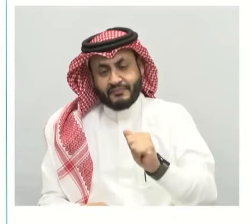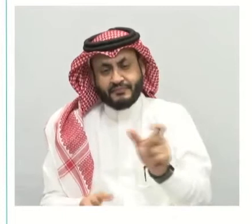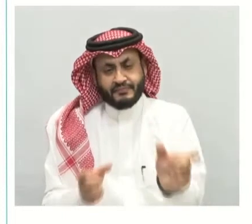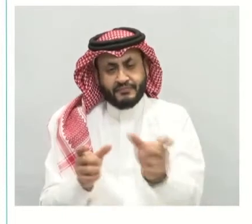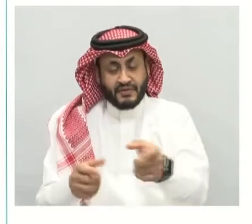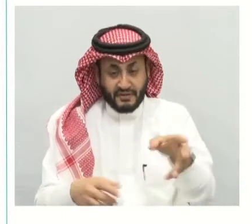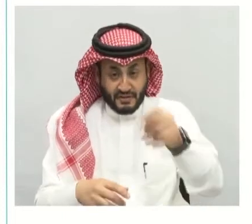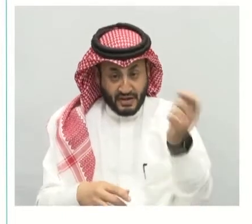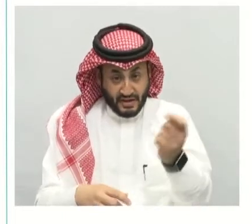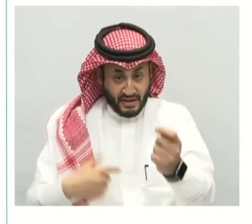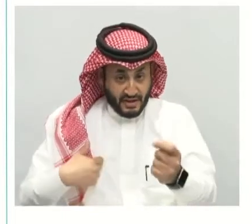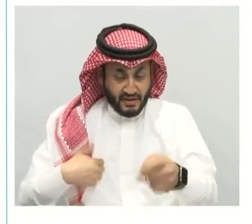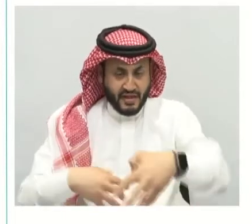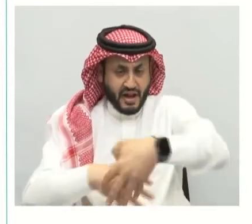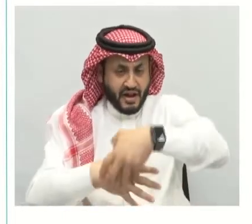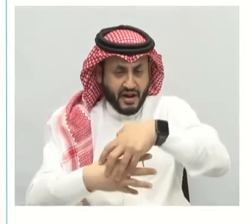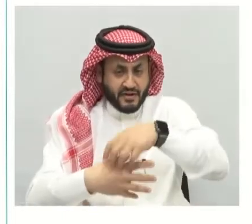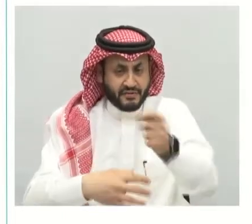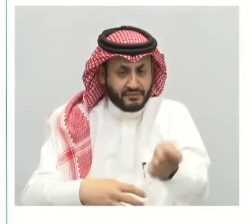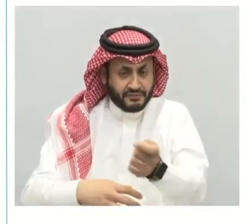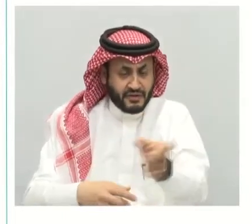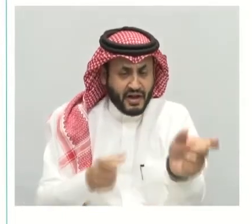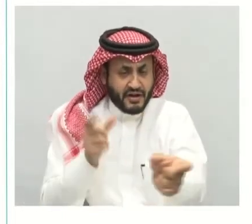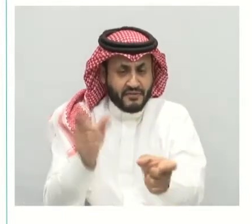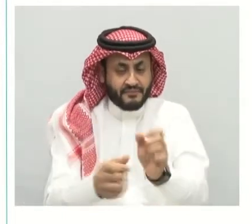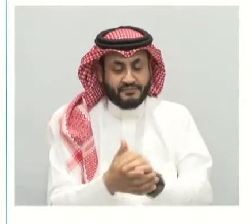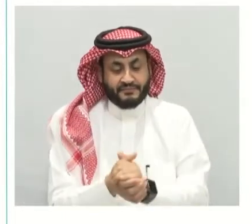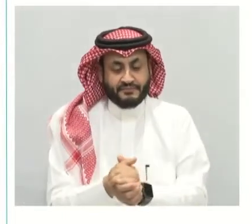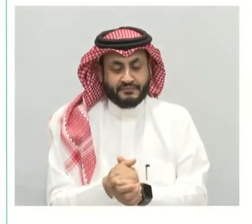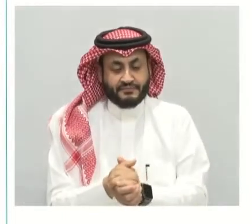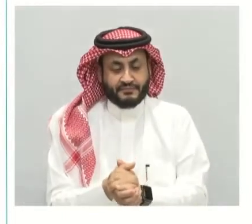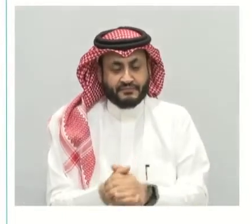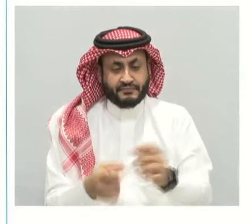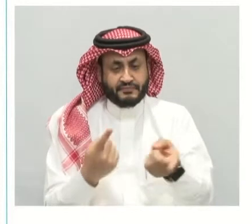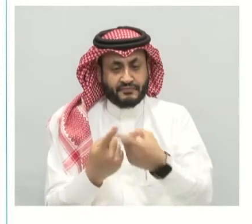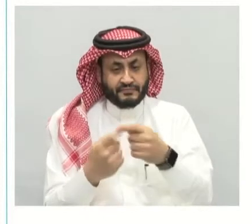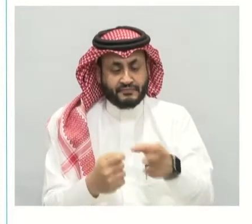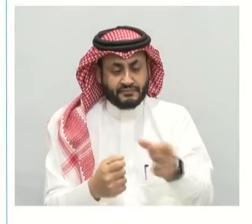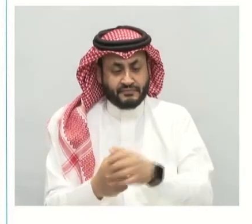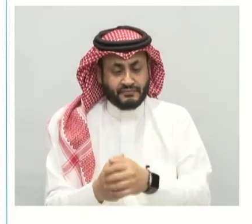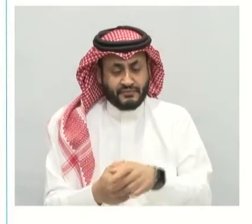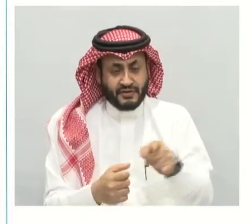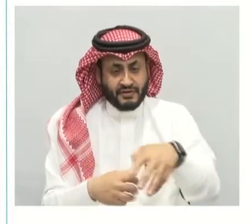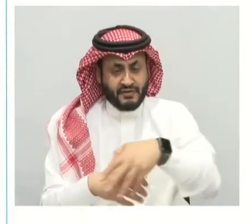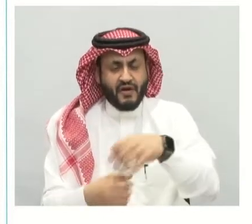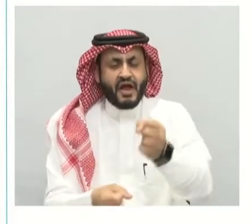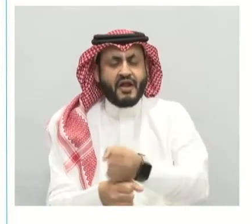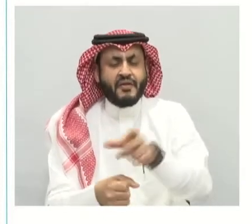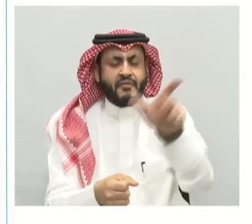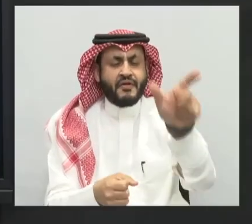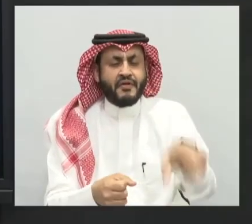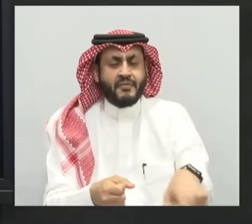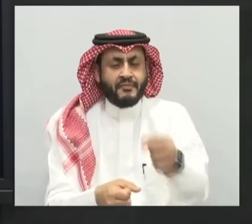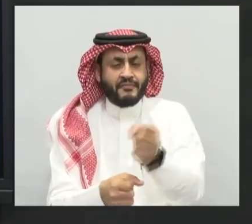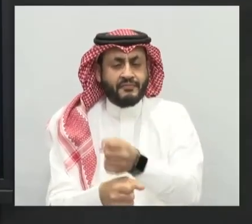write their names in the chart, take can or can't. So for example, here we have the list of activities as we have